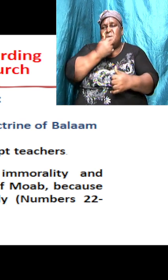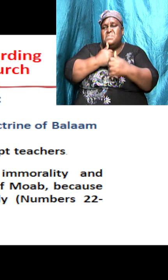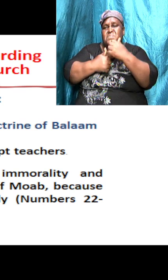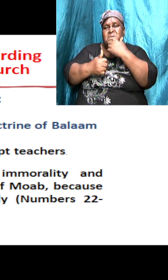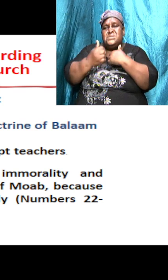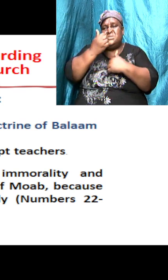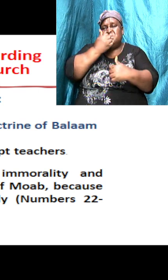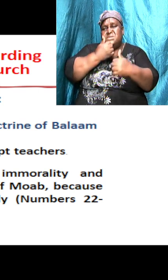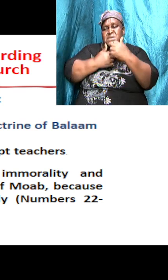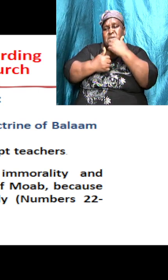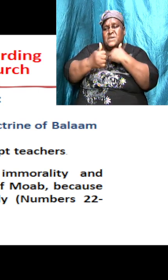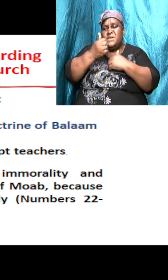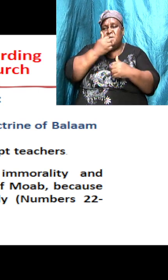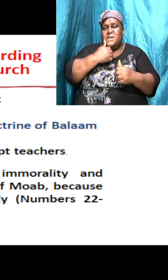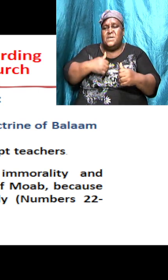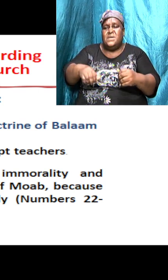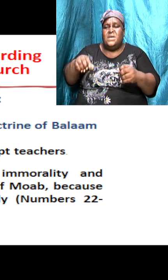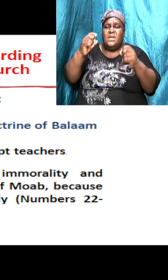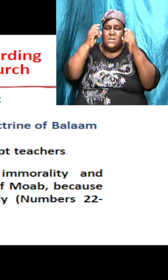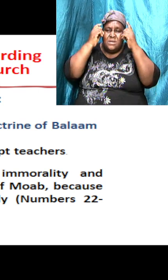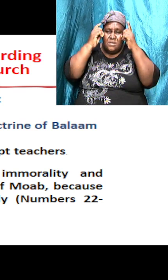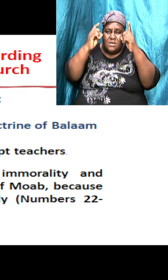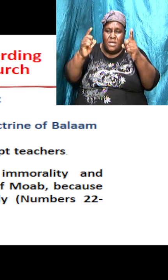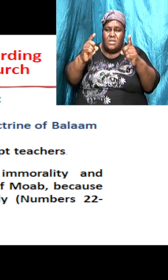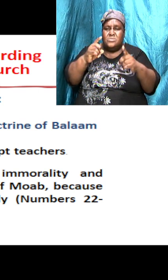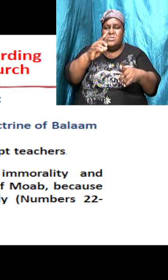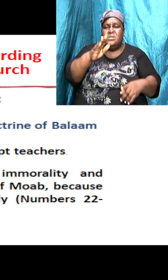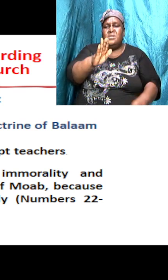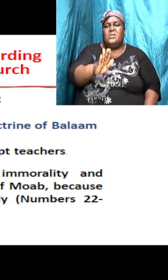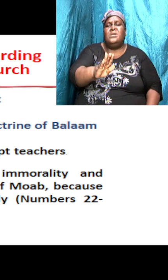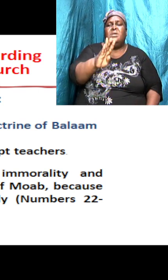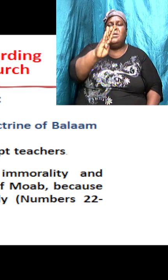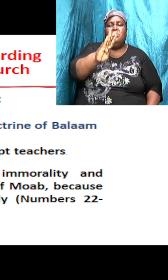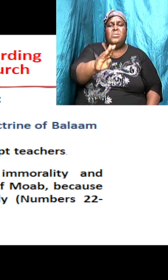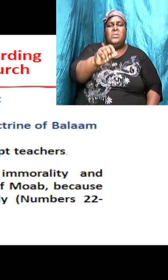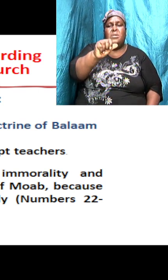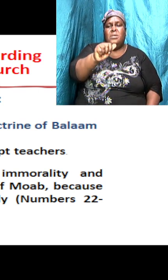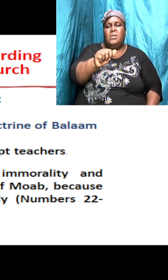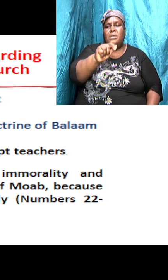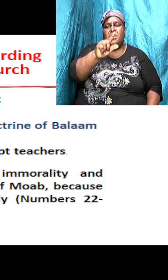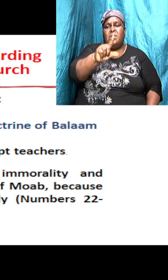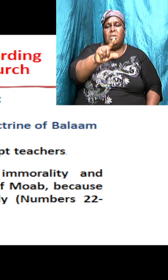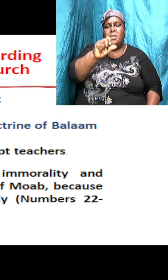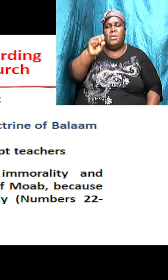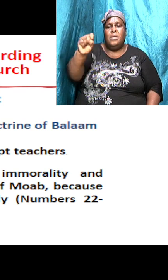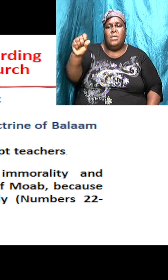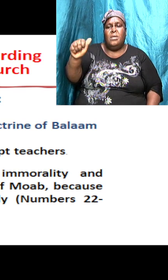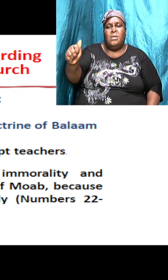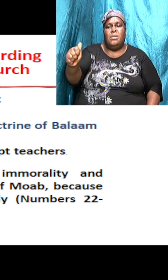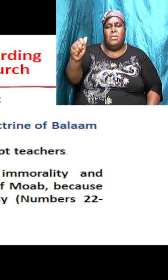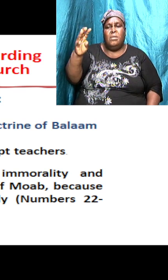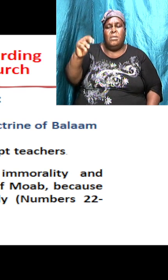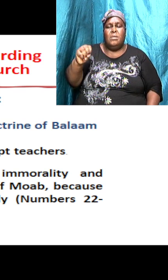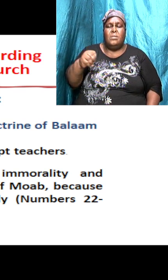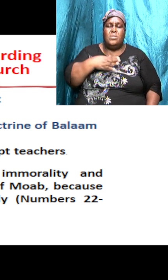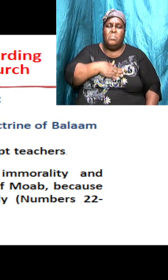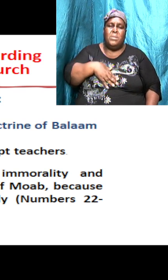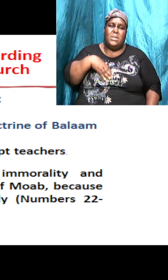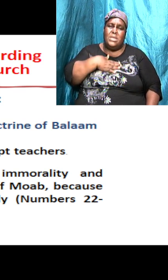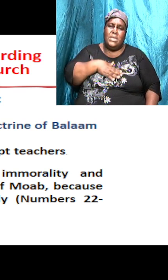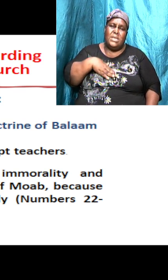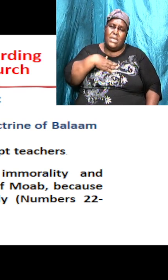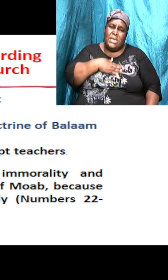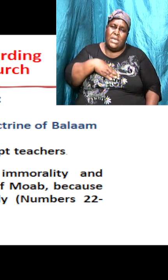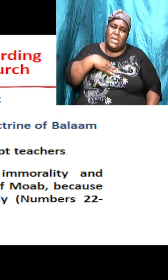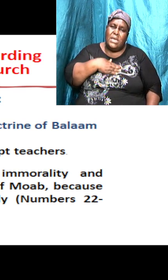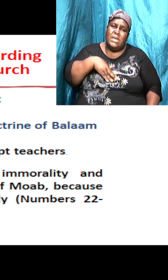Balaam. Balaam combined the sins of immorality and idolatry to please Balak,